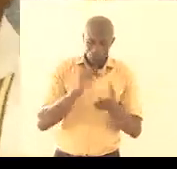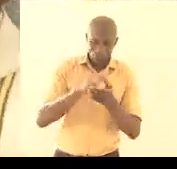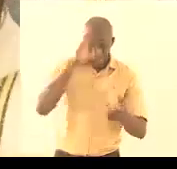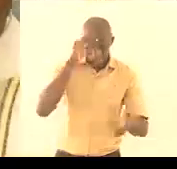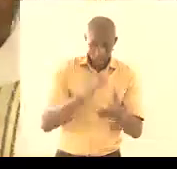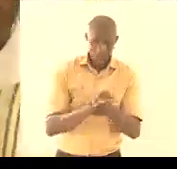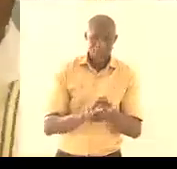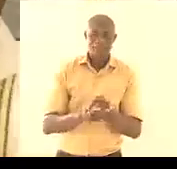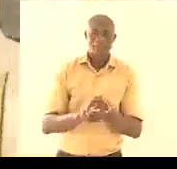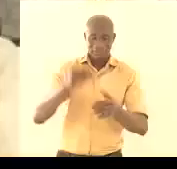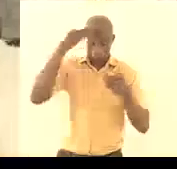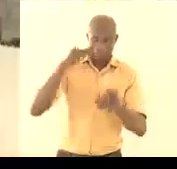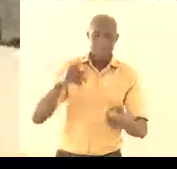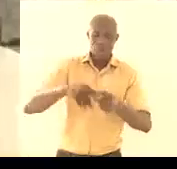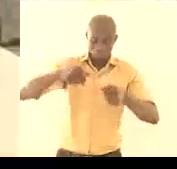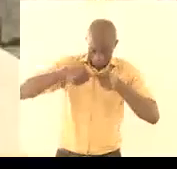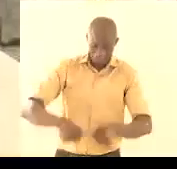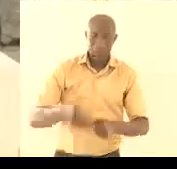have decided to remain there.